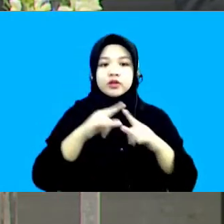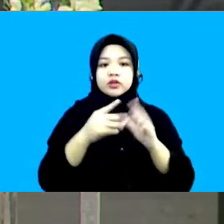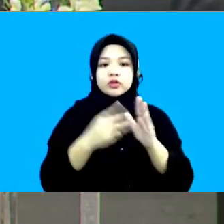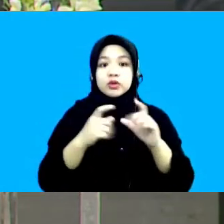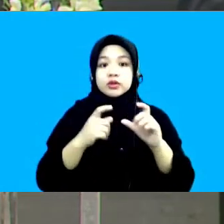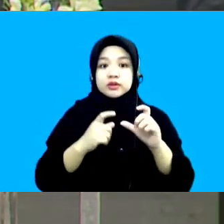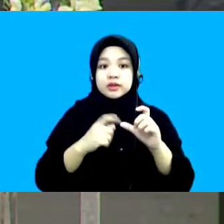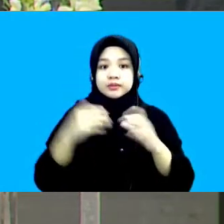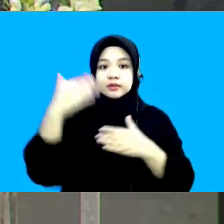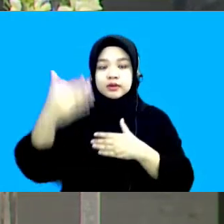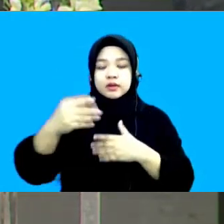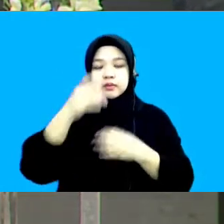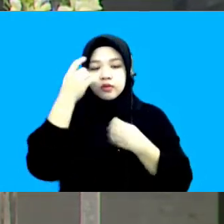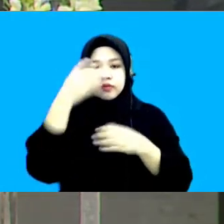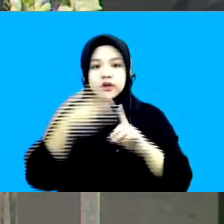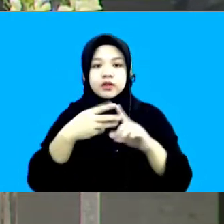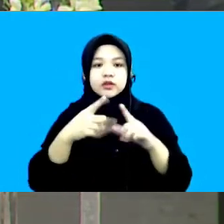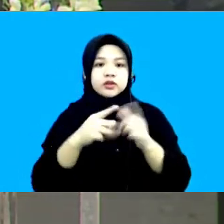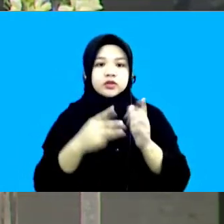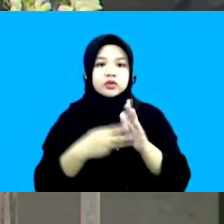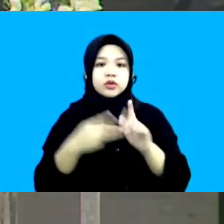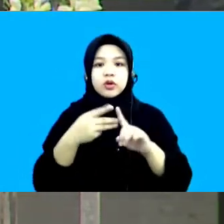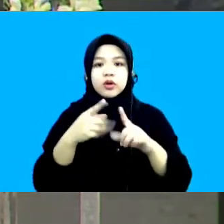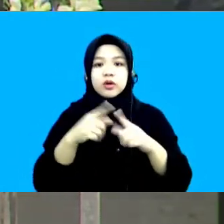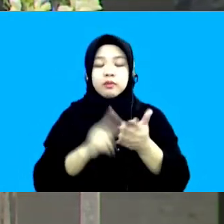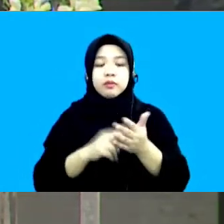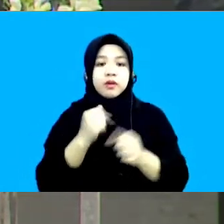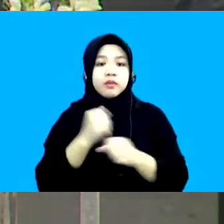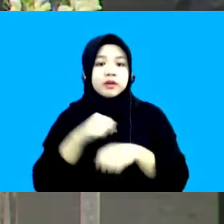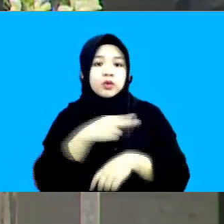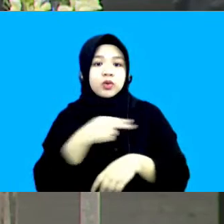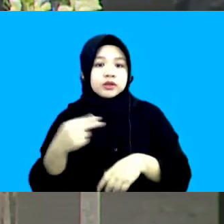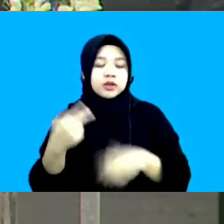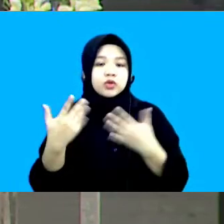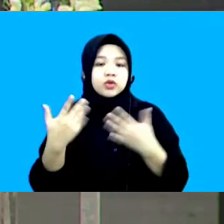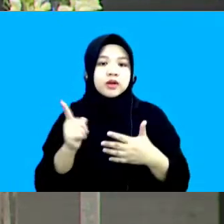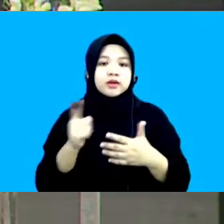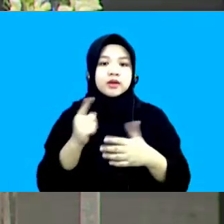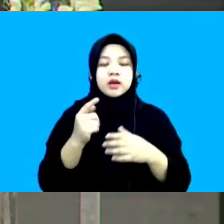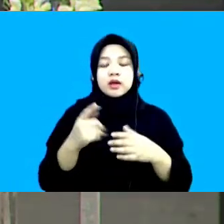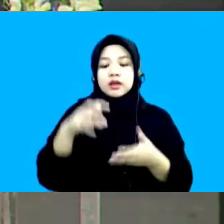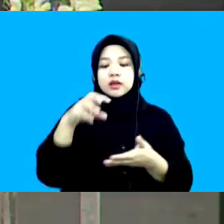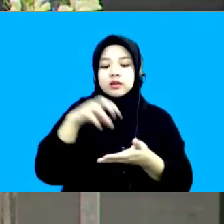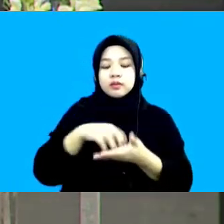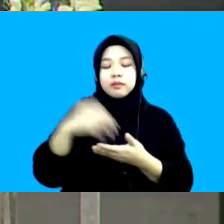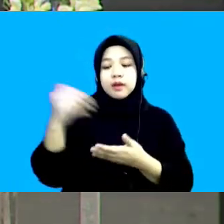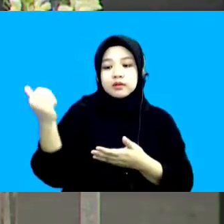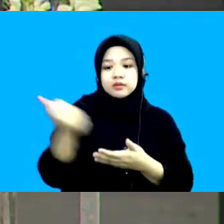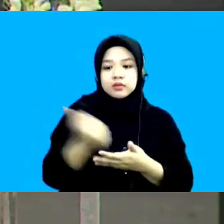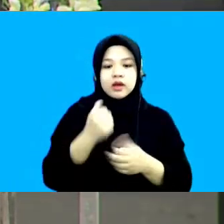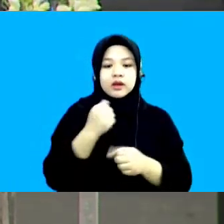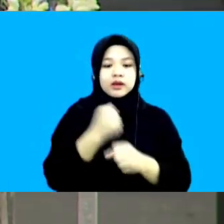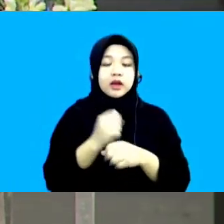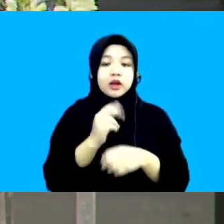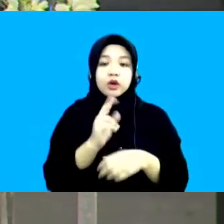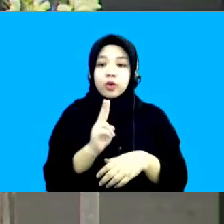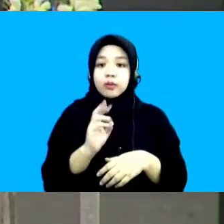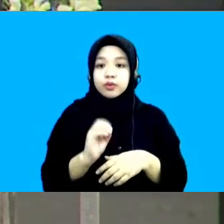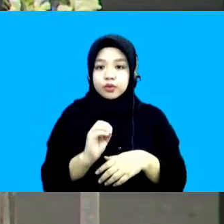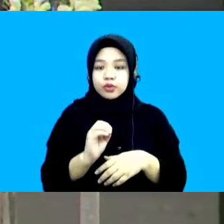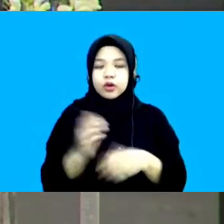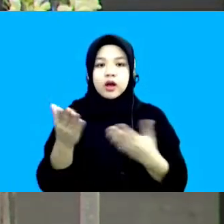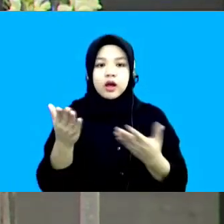and how deprivations had been brought down in those dimensions. So even though this shock from the US had